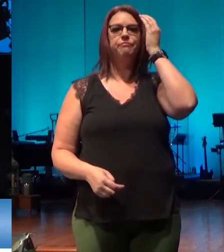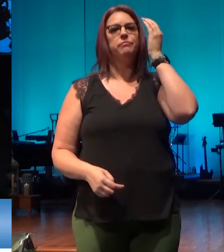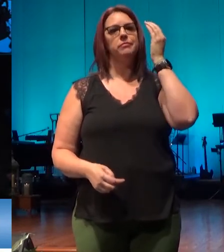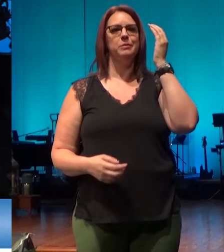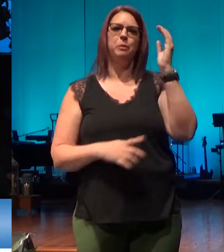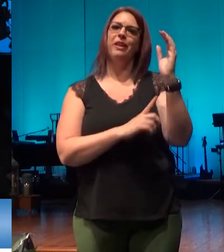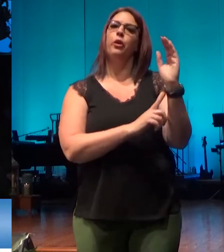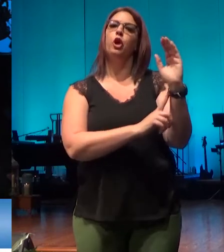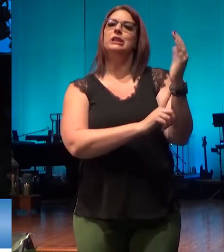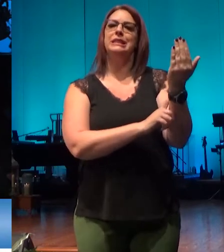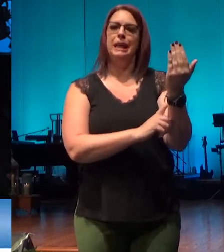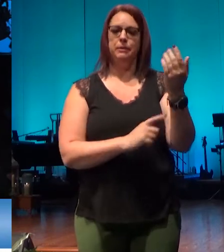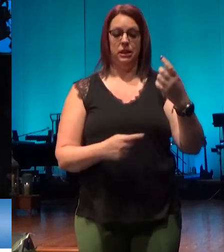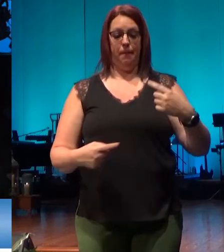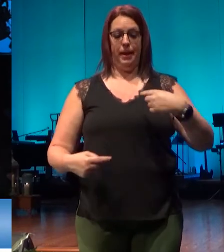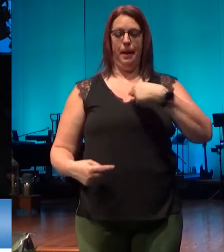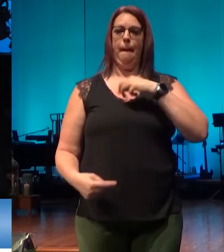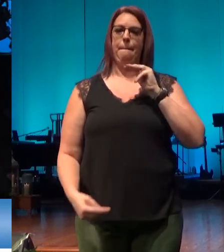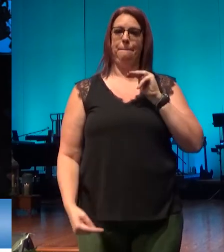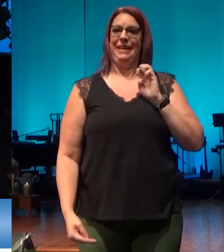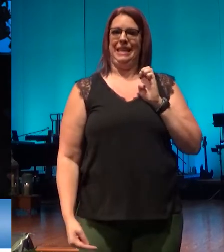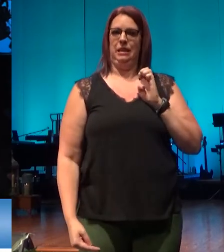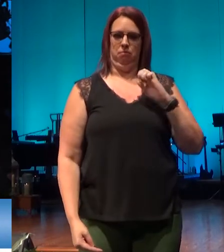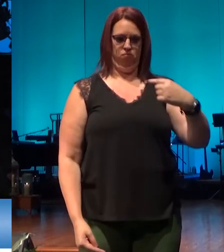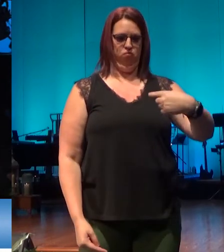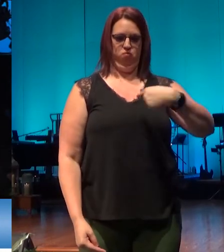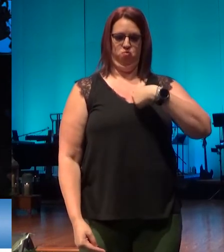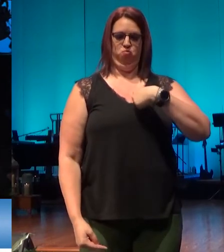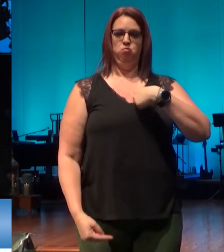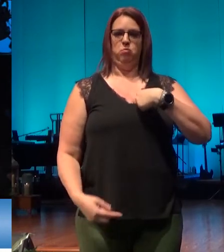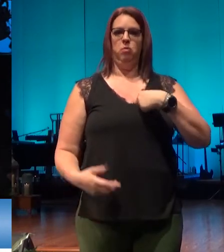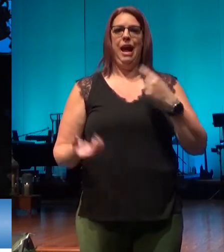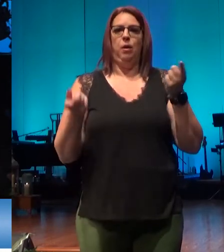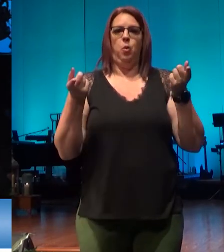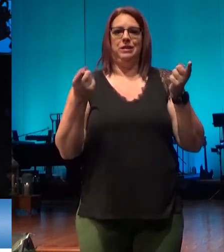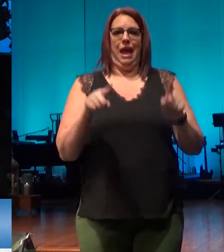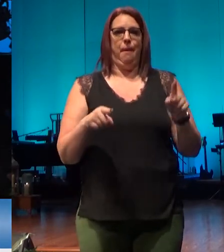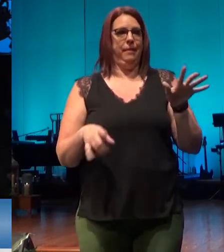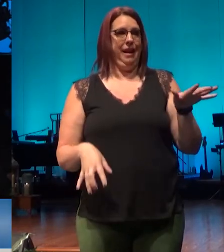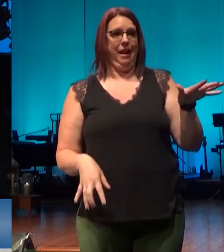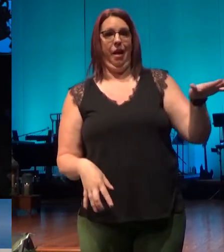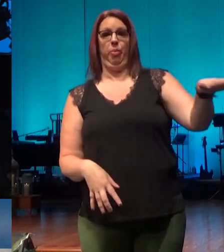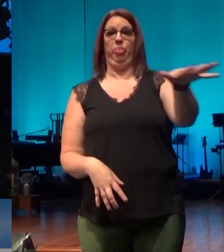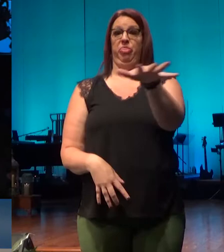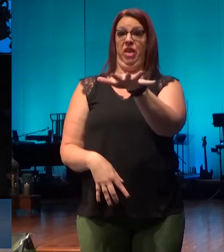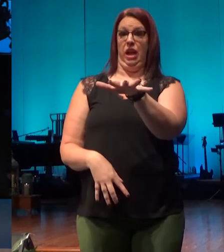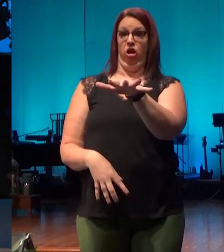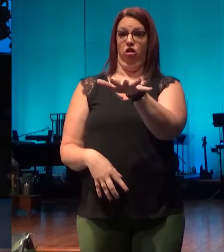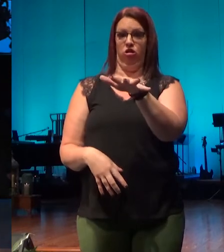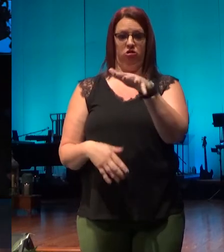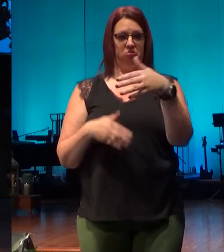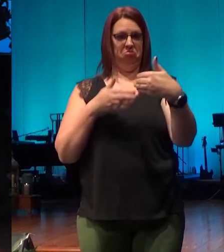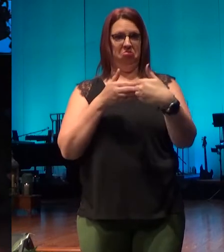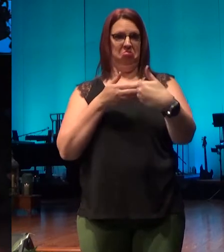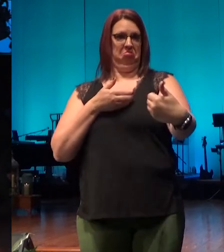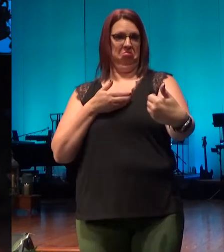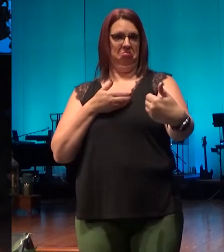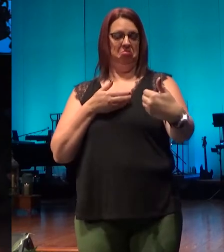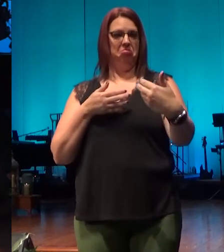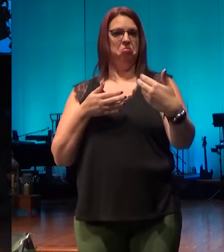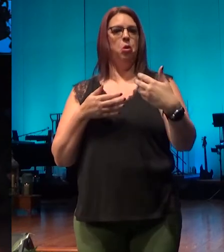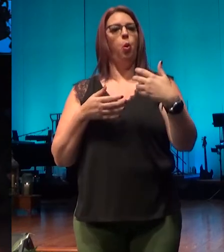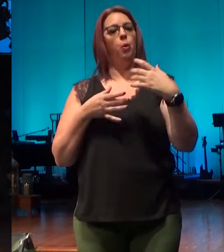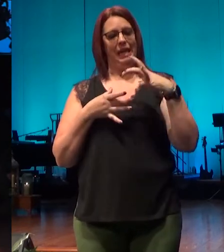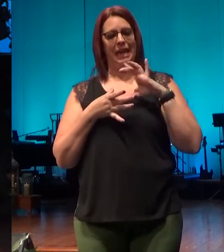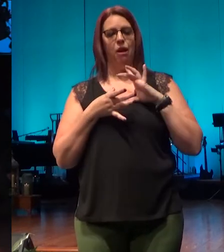be me, this inner me, and what's going on out there. And though we may tend to relate to